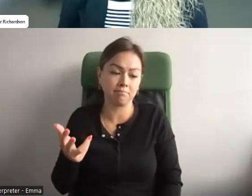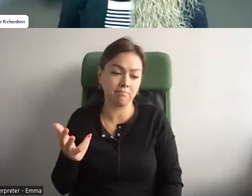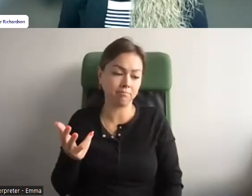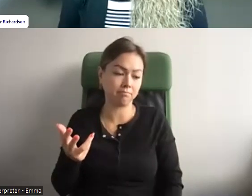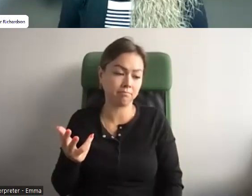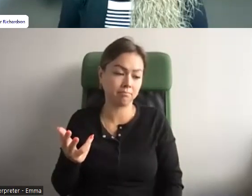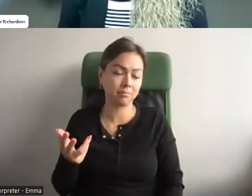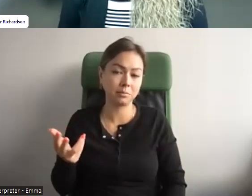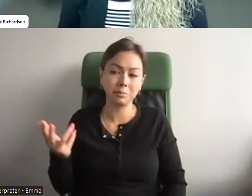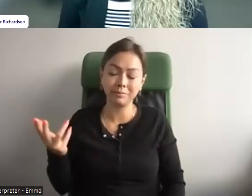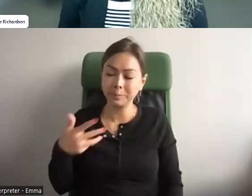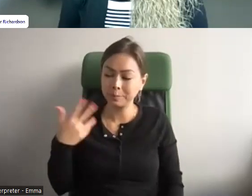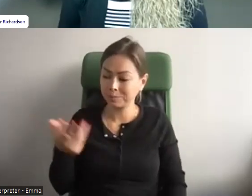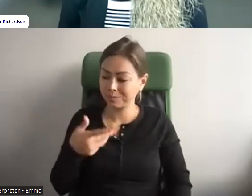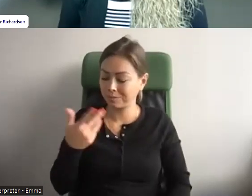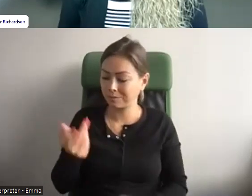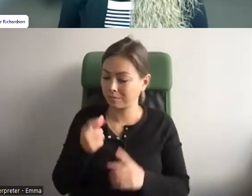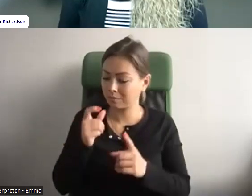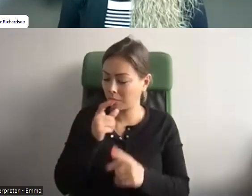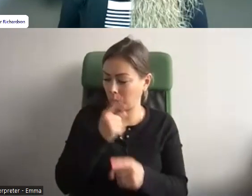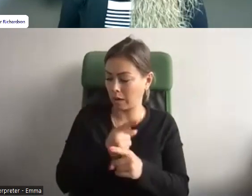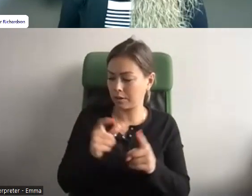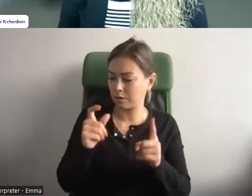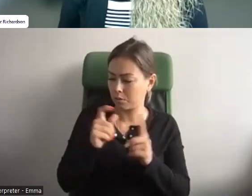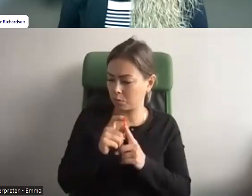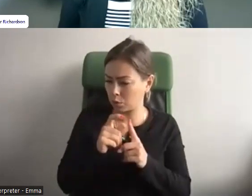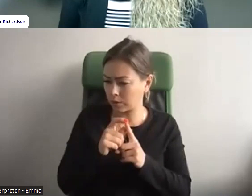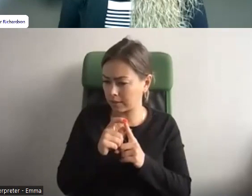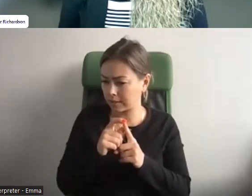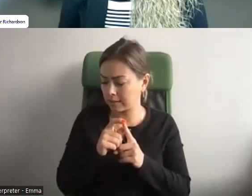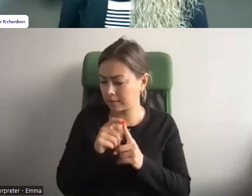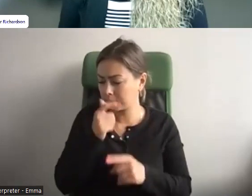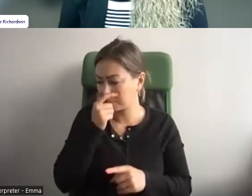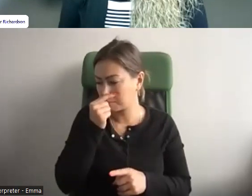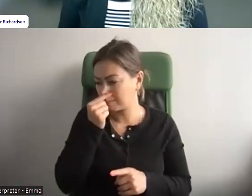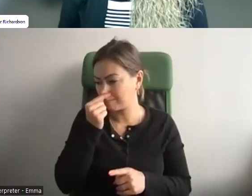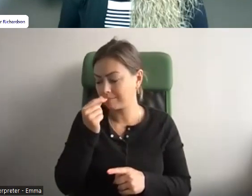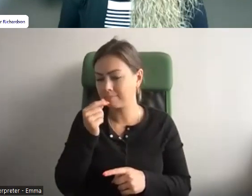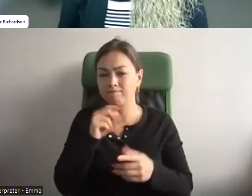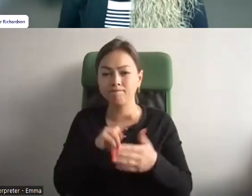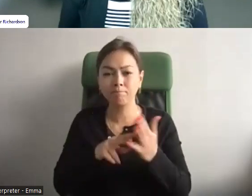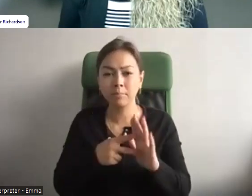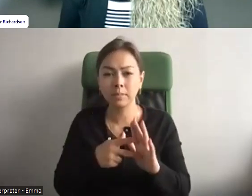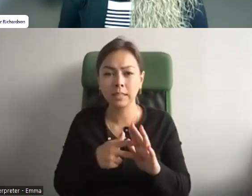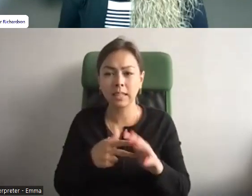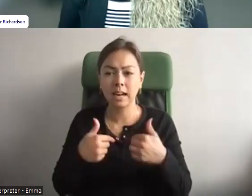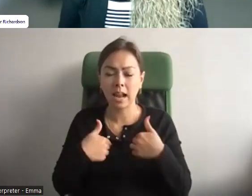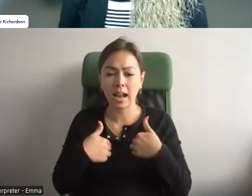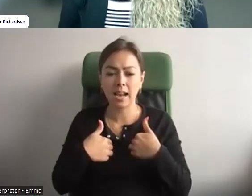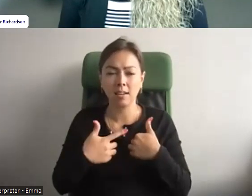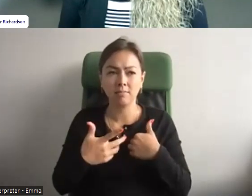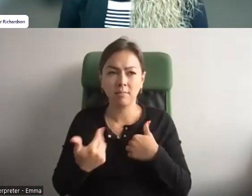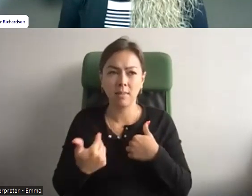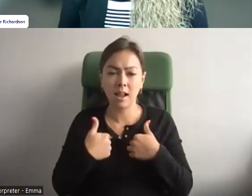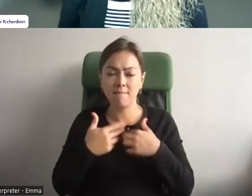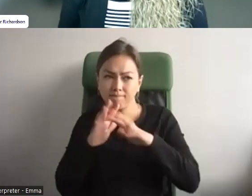what's the word for it? A grind, an axe to grind, basically. And so you're put in that